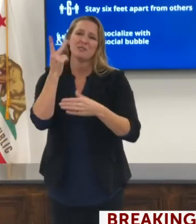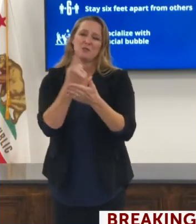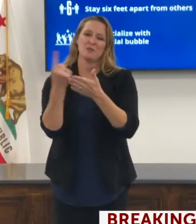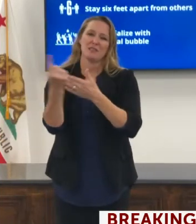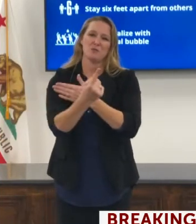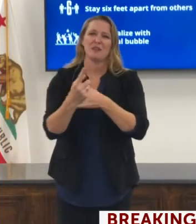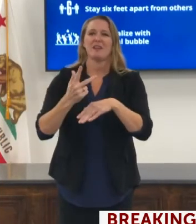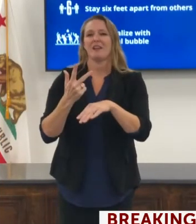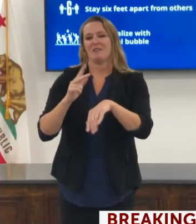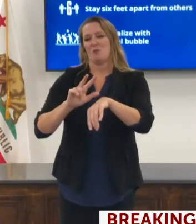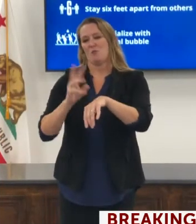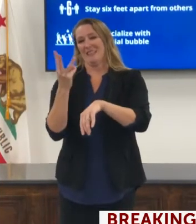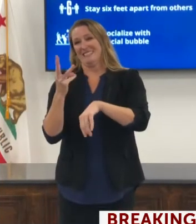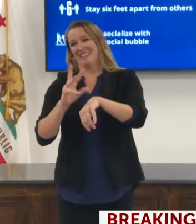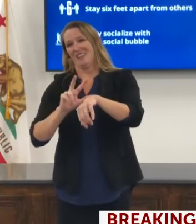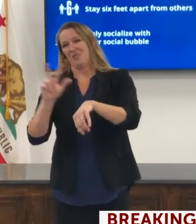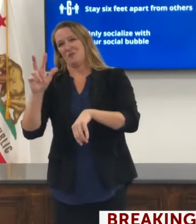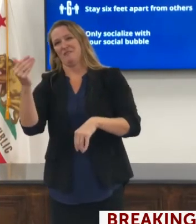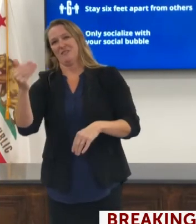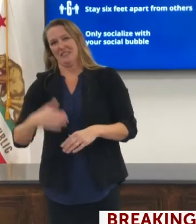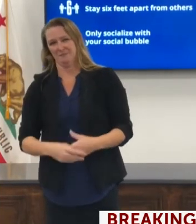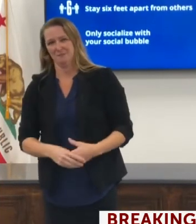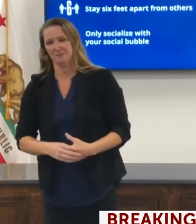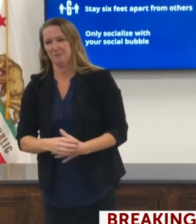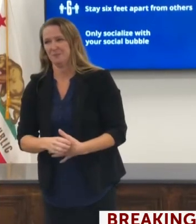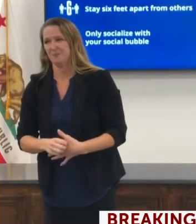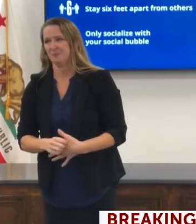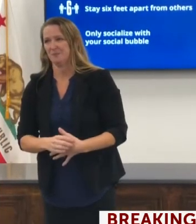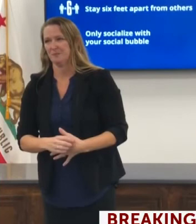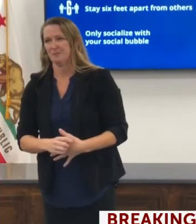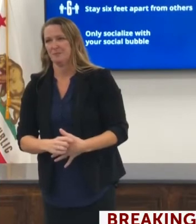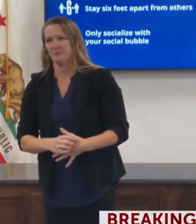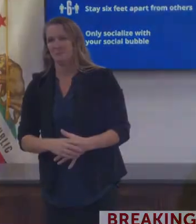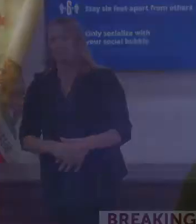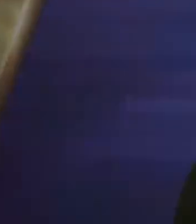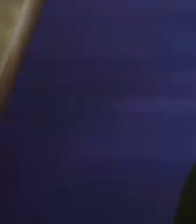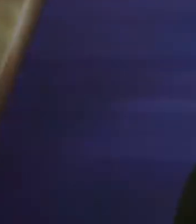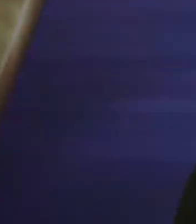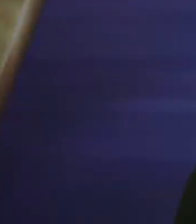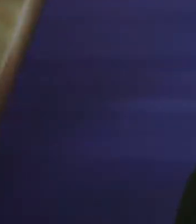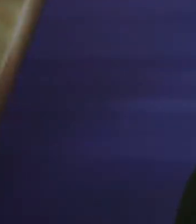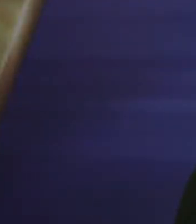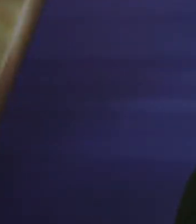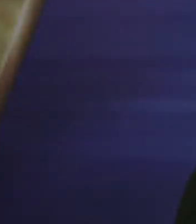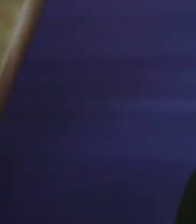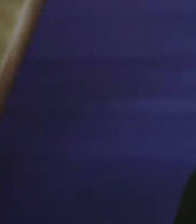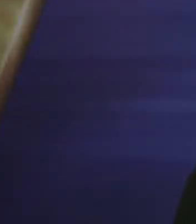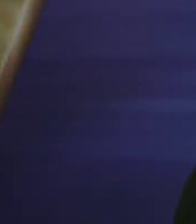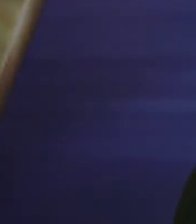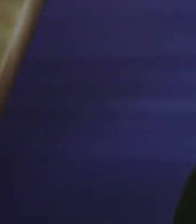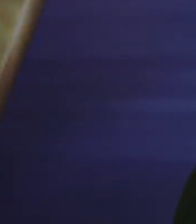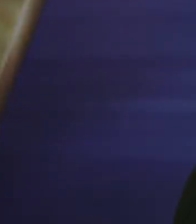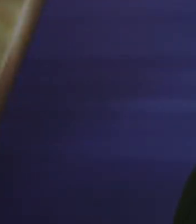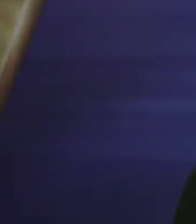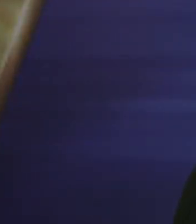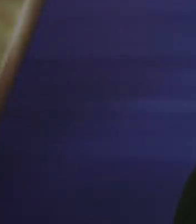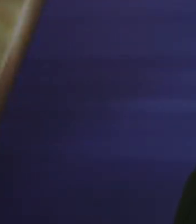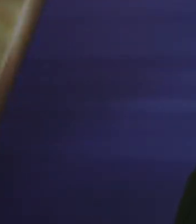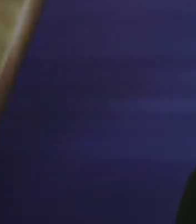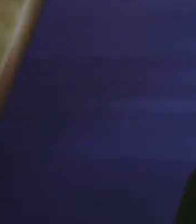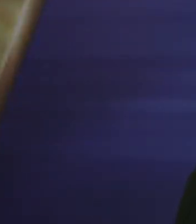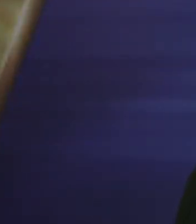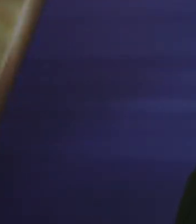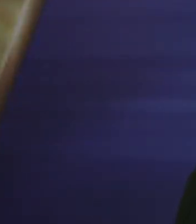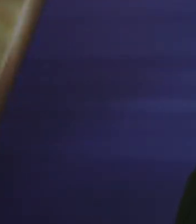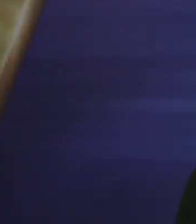3:15. Okay, San Luis Obispo County now heading into the third week of the red tier. They need case numbers to